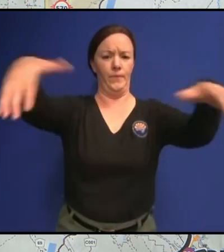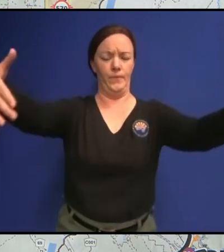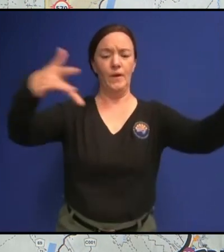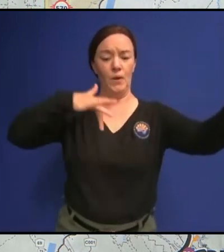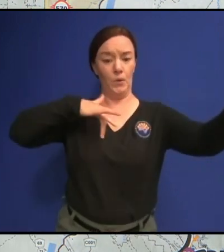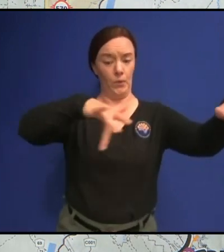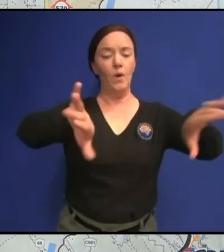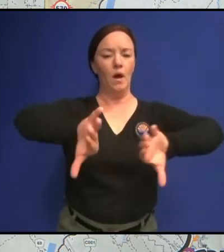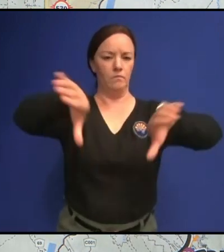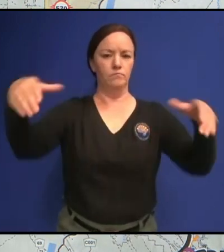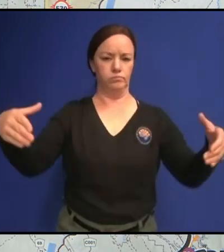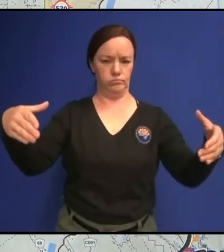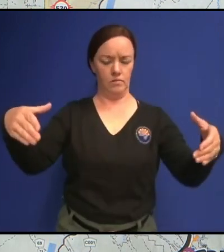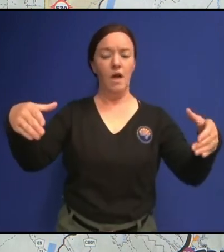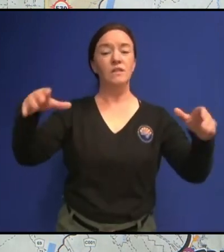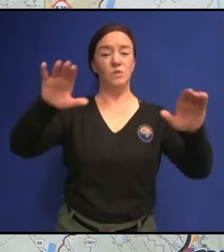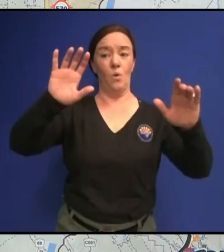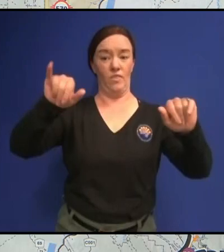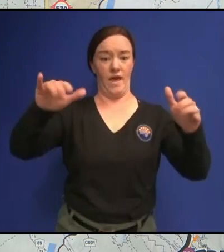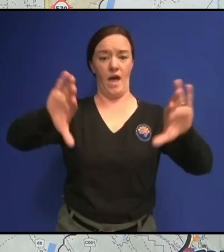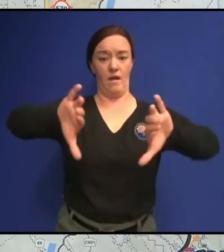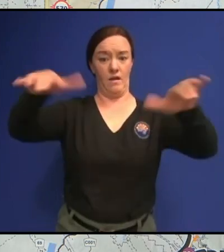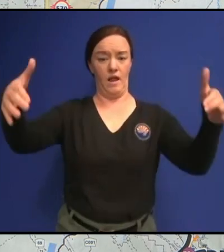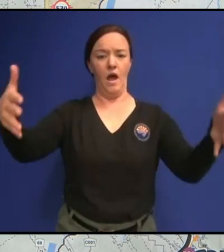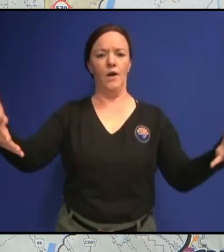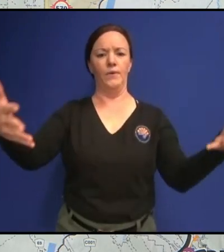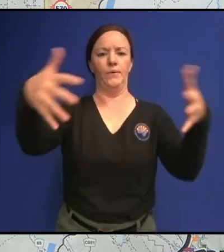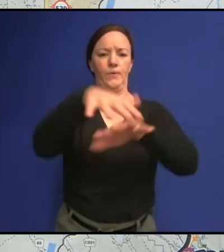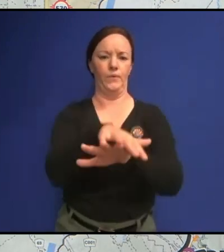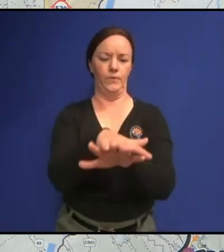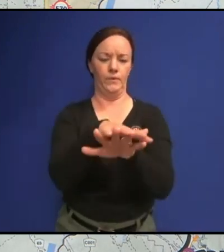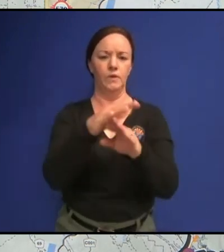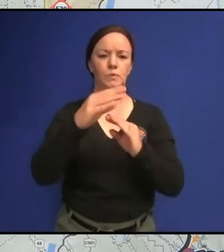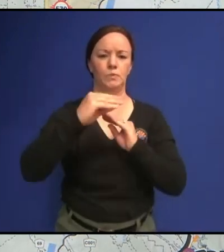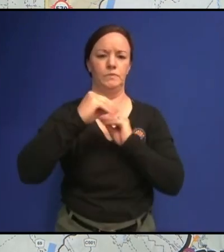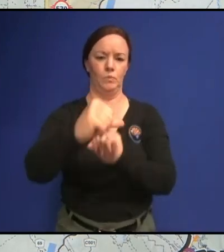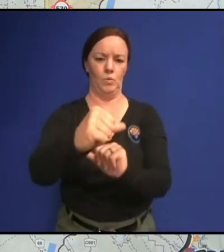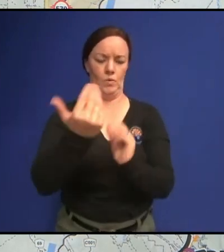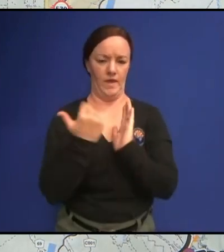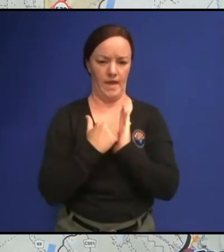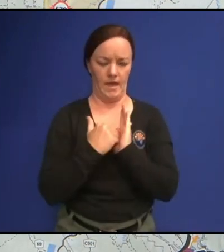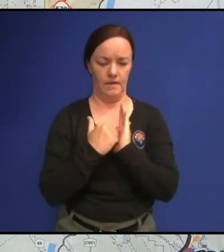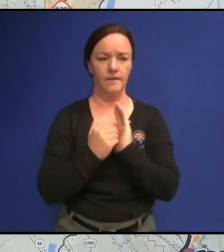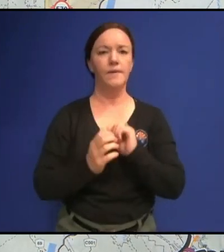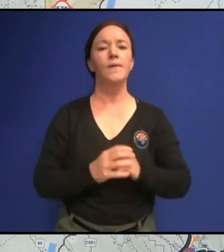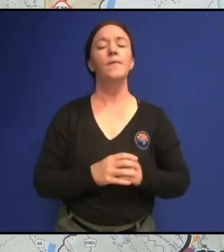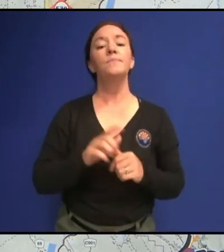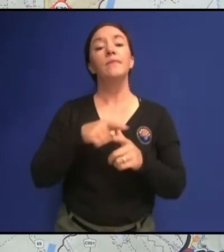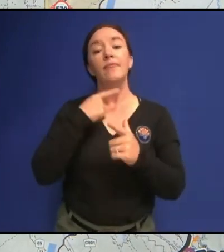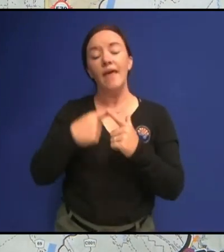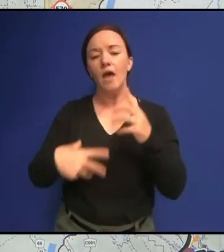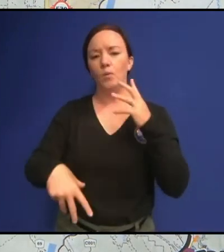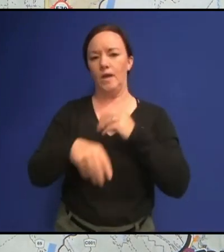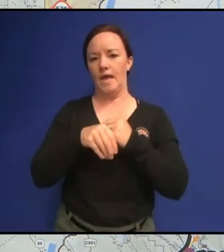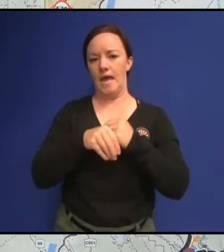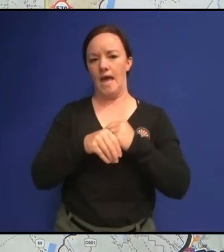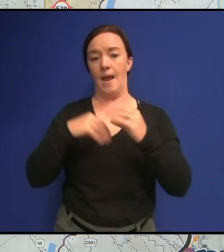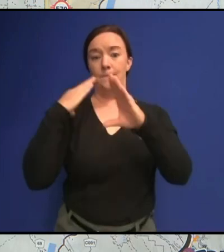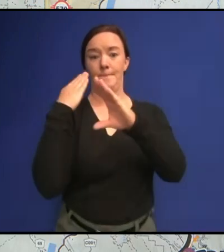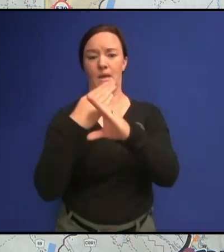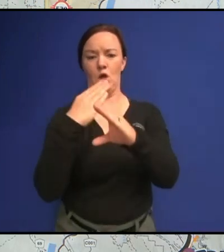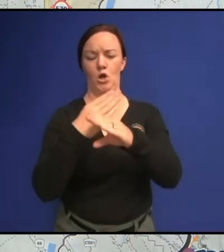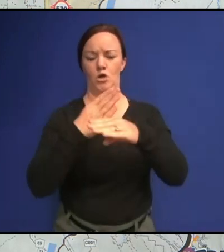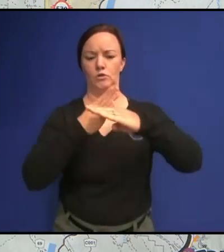trough. And then we put barriers at angles to that dozer line so that the water runs off in